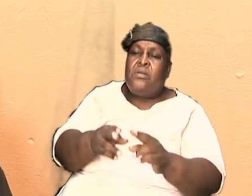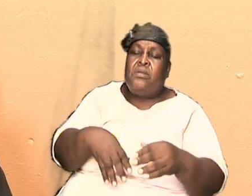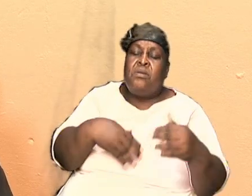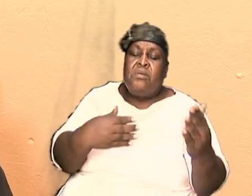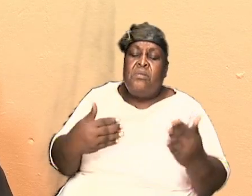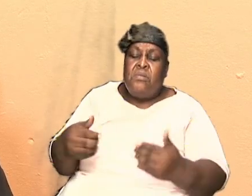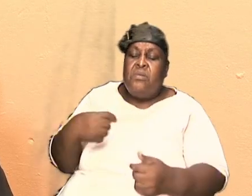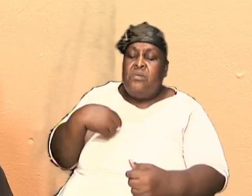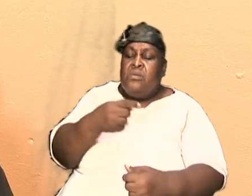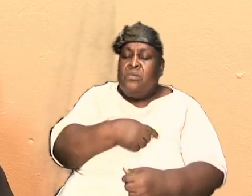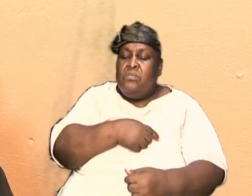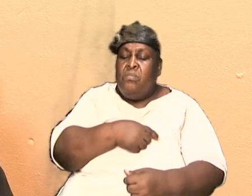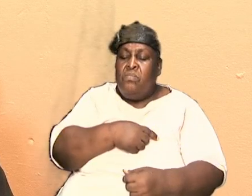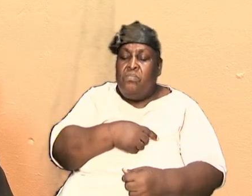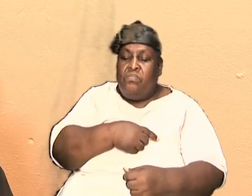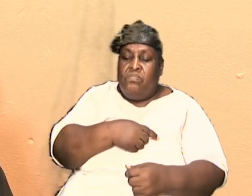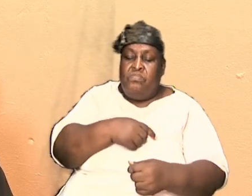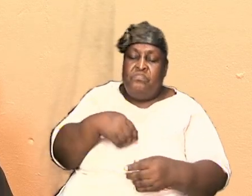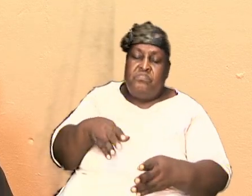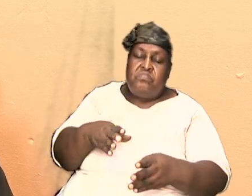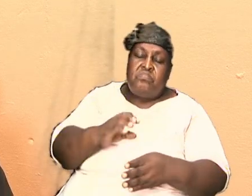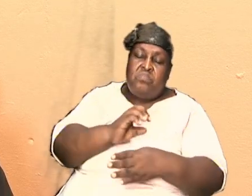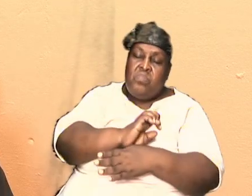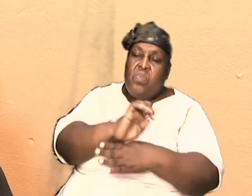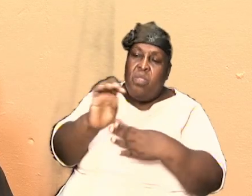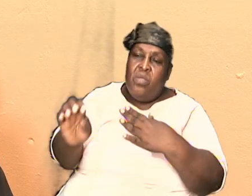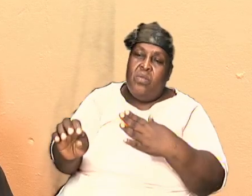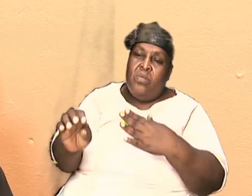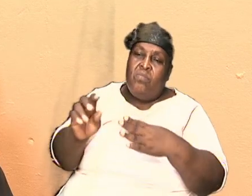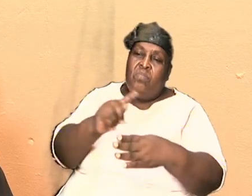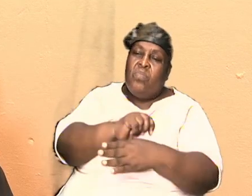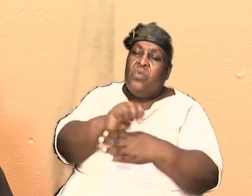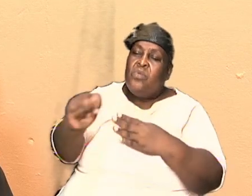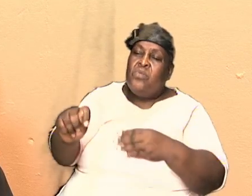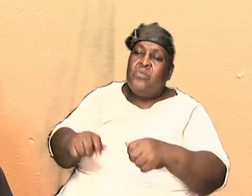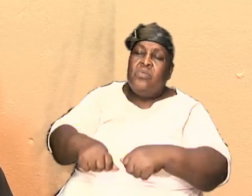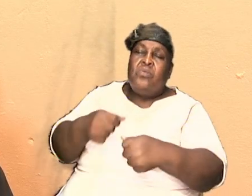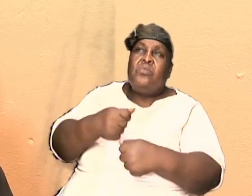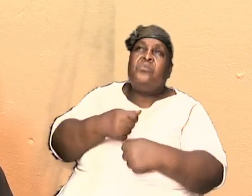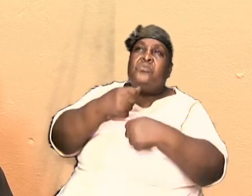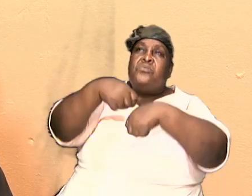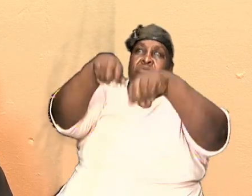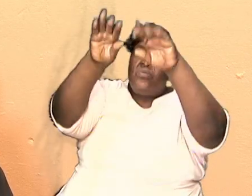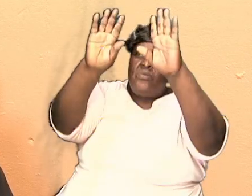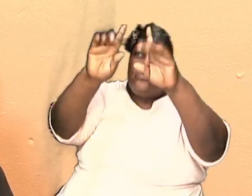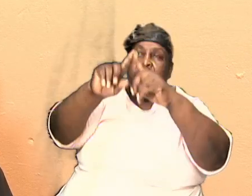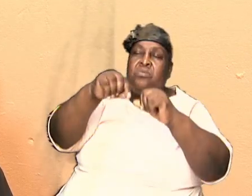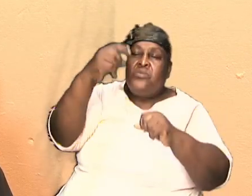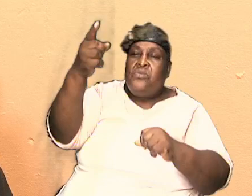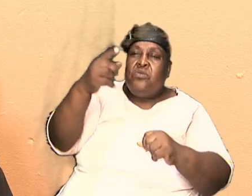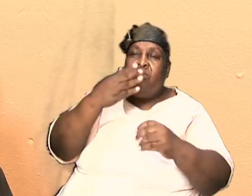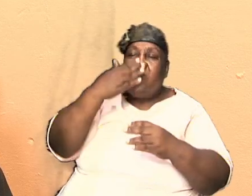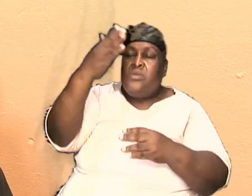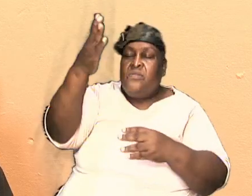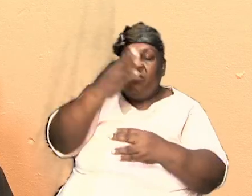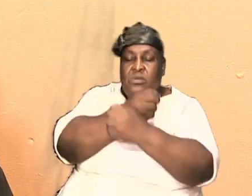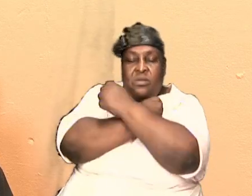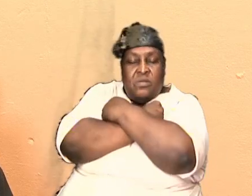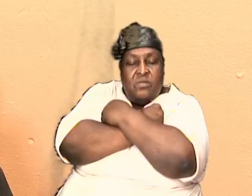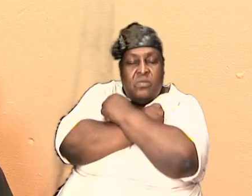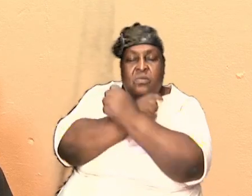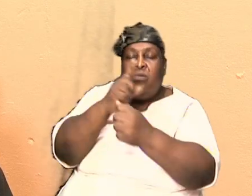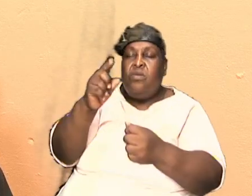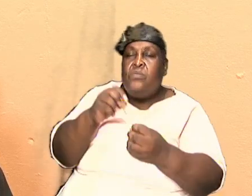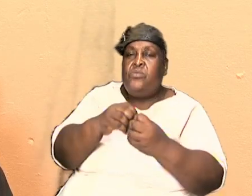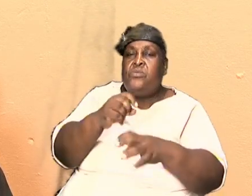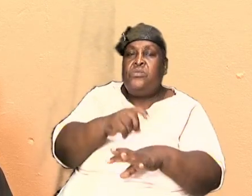point where we will be completely and totally surrendered to you. We thank you for your love one more time, as we